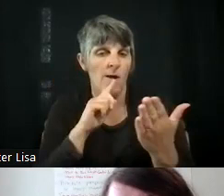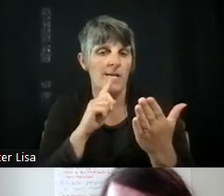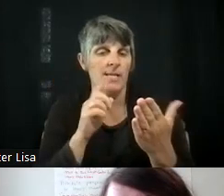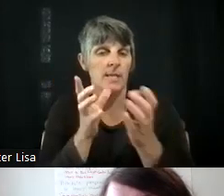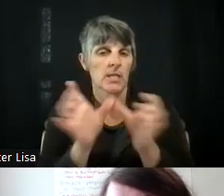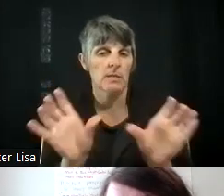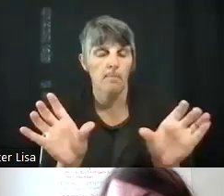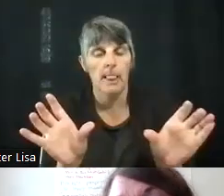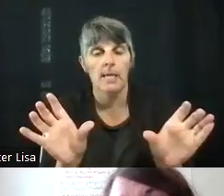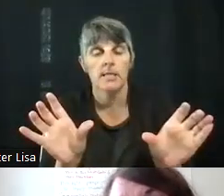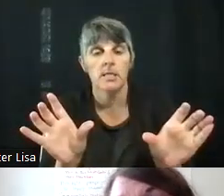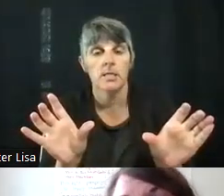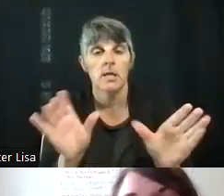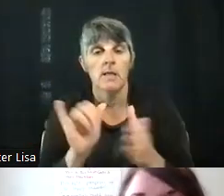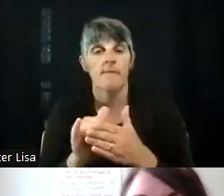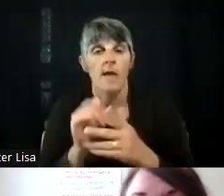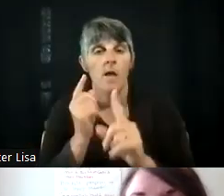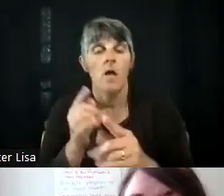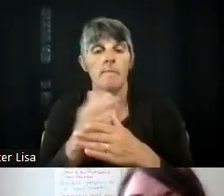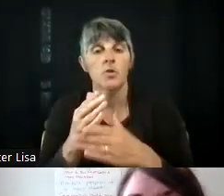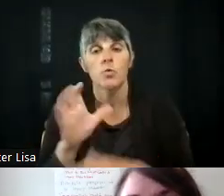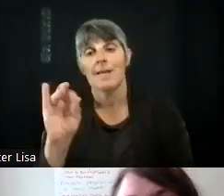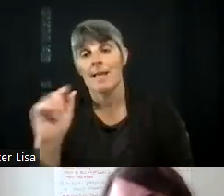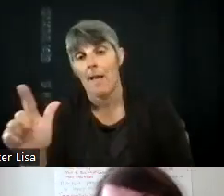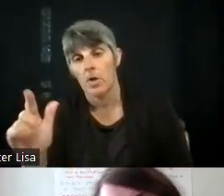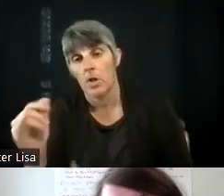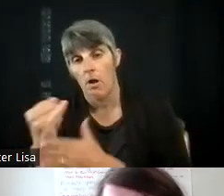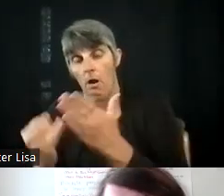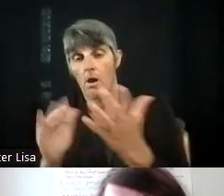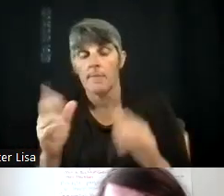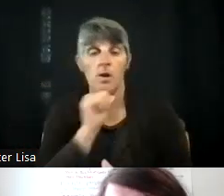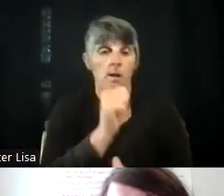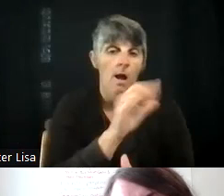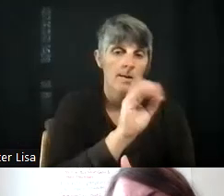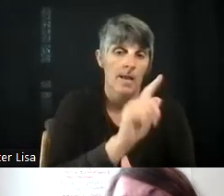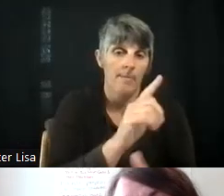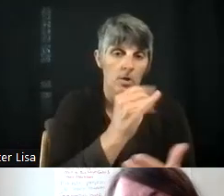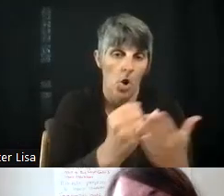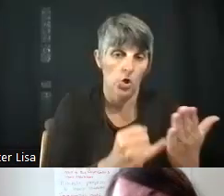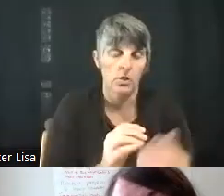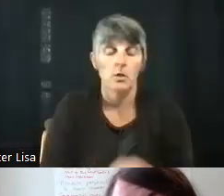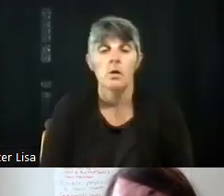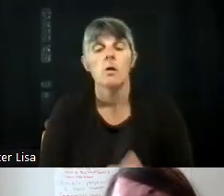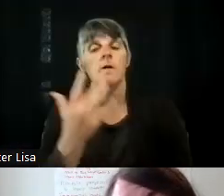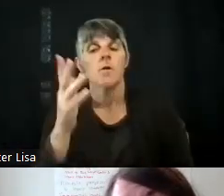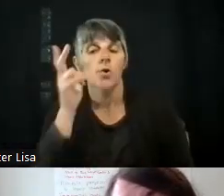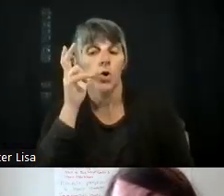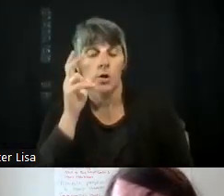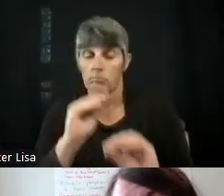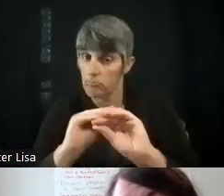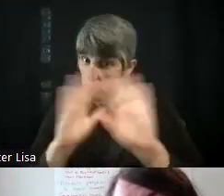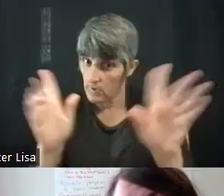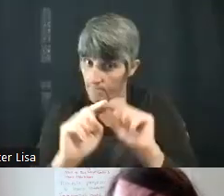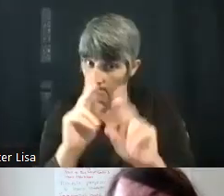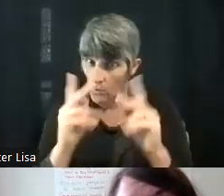split that we want to do between capital art and non-capital art? We've heard loud and clear from